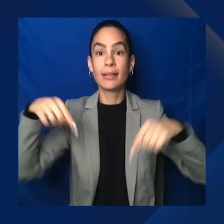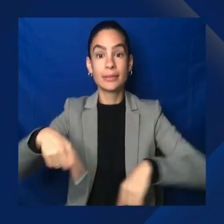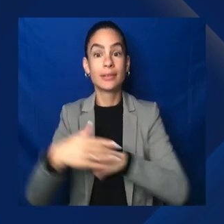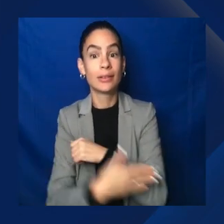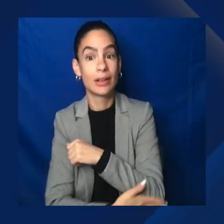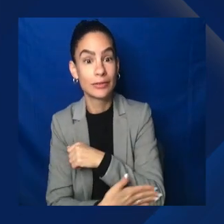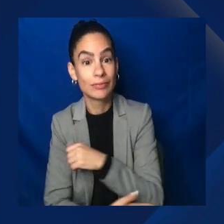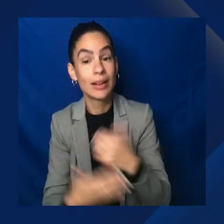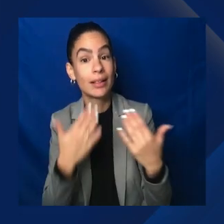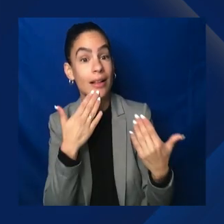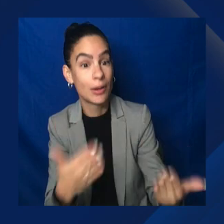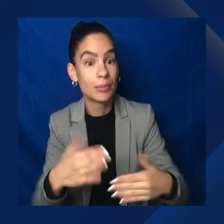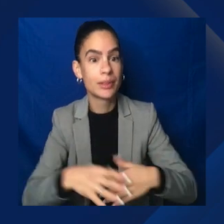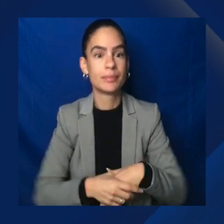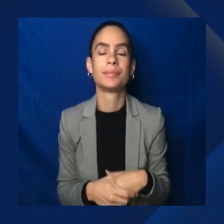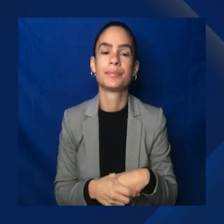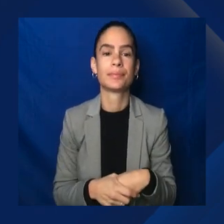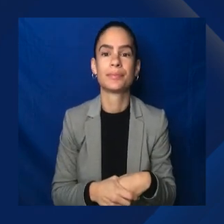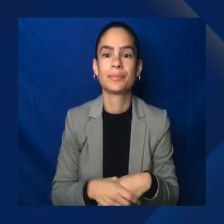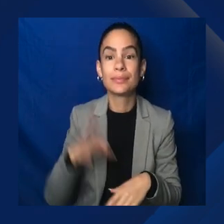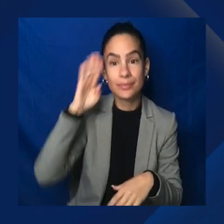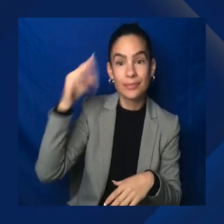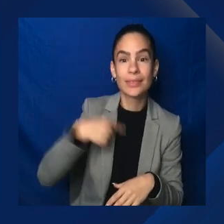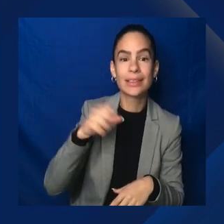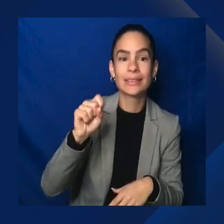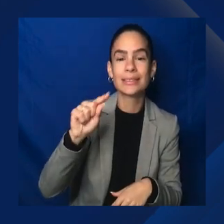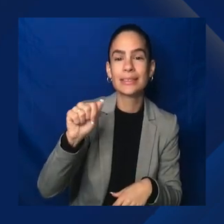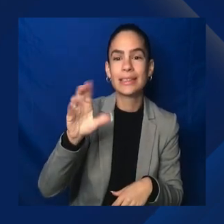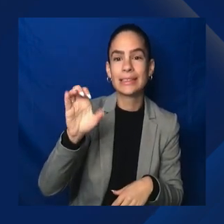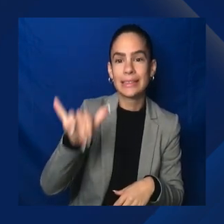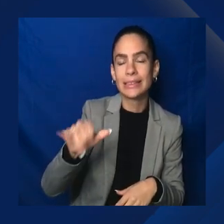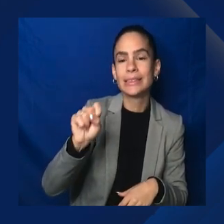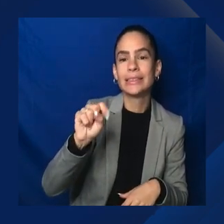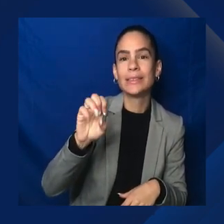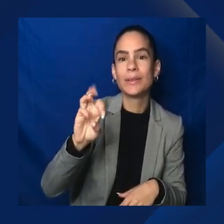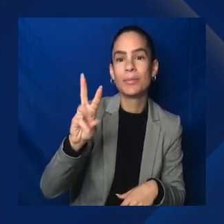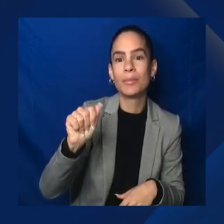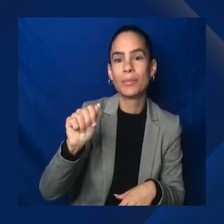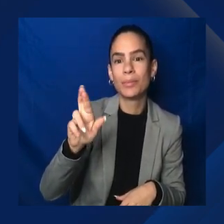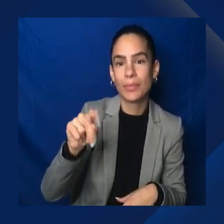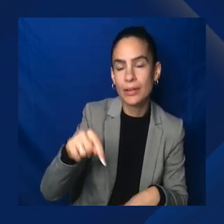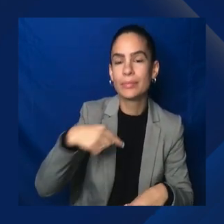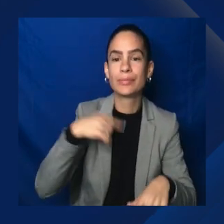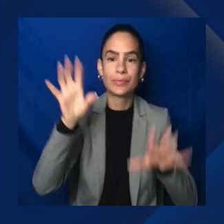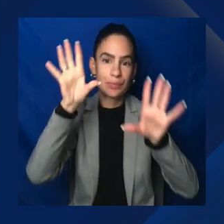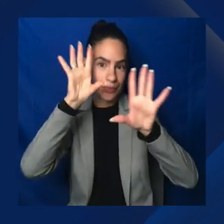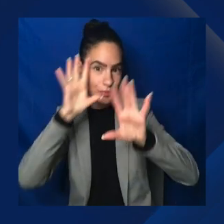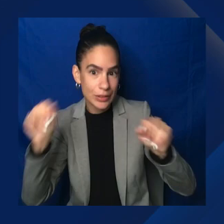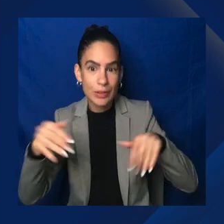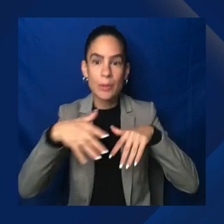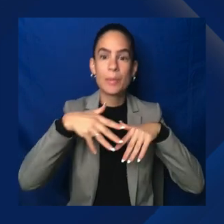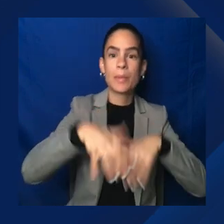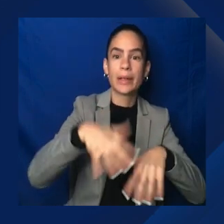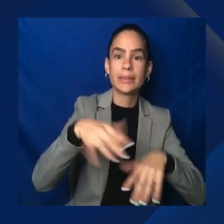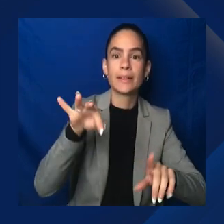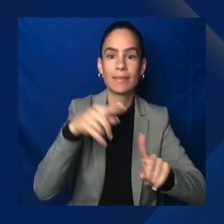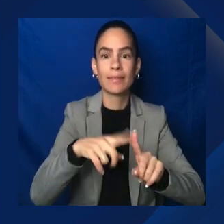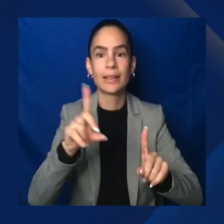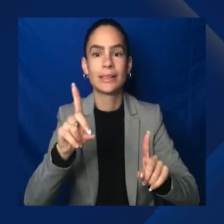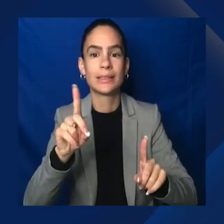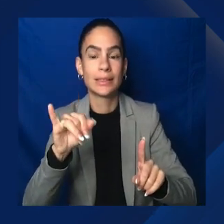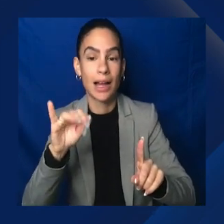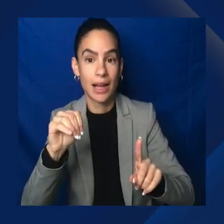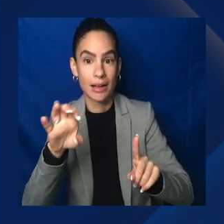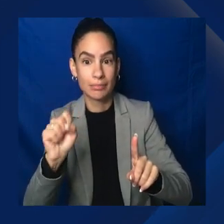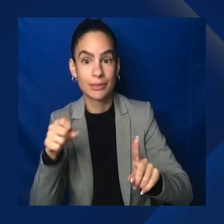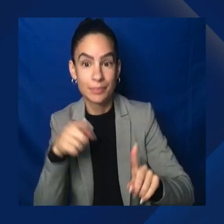Hi, my name is Stacey Stewart. I'm president and CEO of the March of Dimes. Today, we all know that we're facing an urgent maternal and infant health crisis,